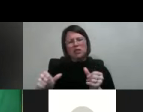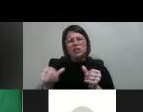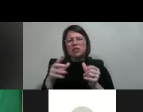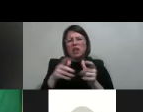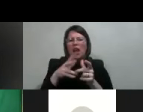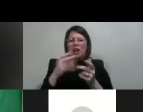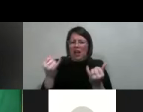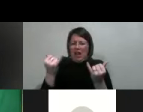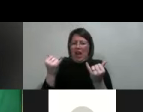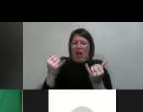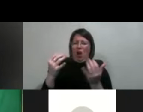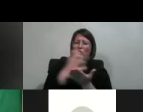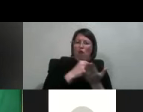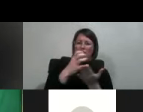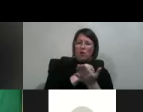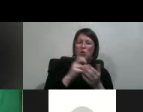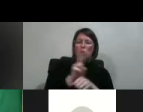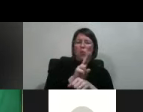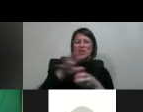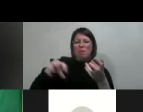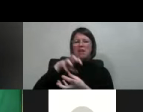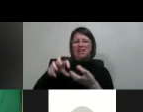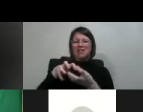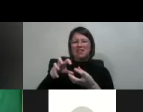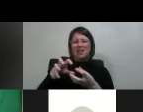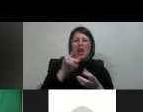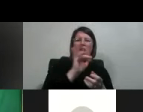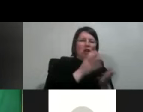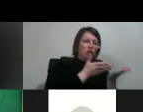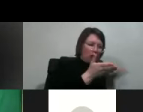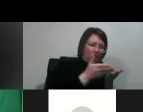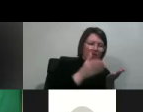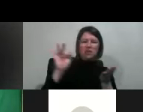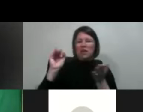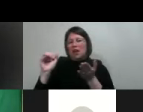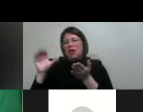available, using them on a mixture of both capital and service